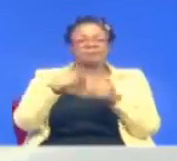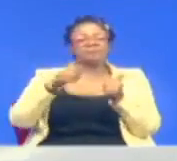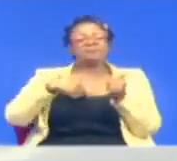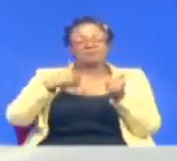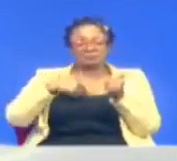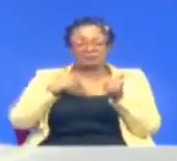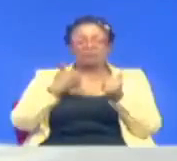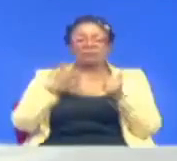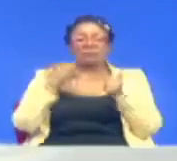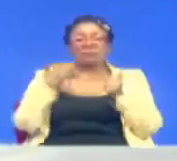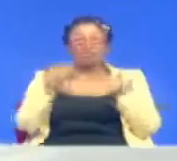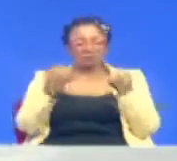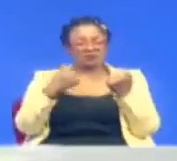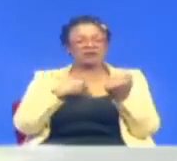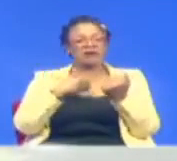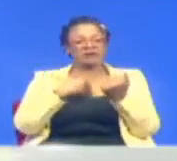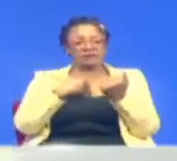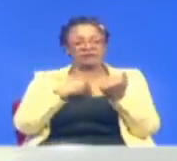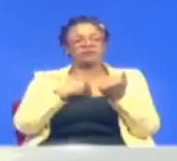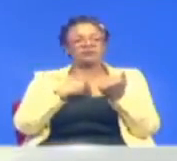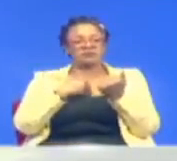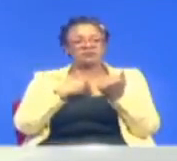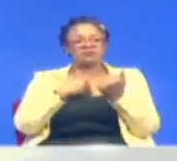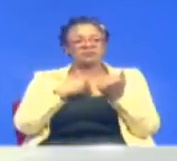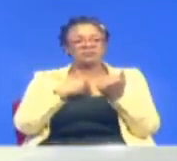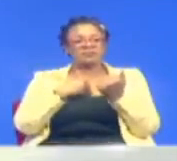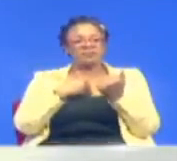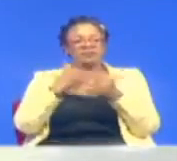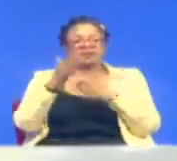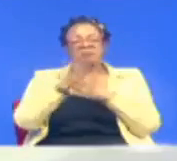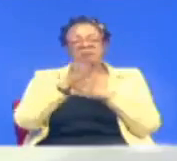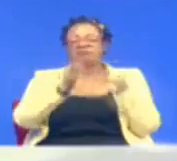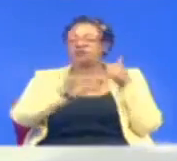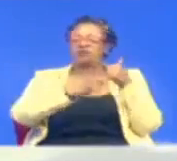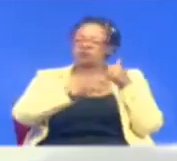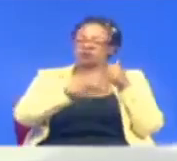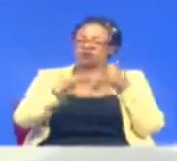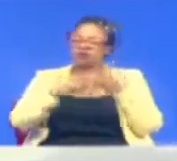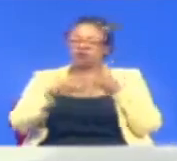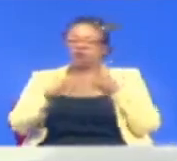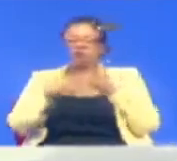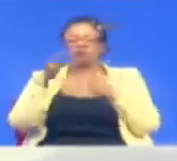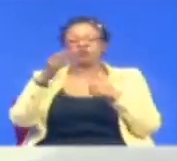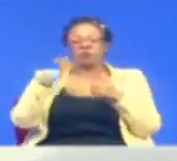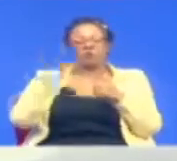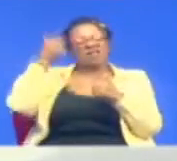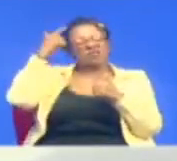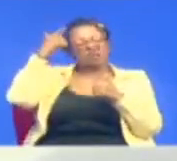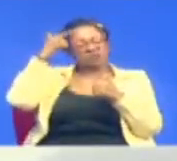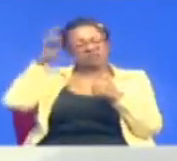very energized at some point in mid of June, July, and I thought I should use my